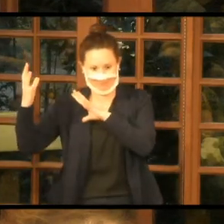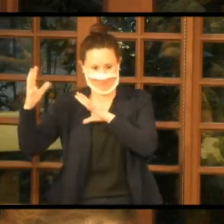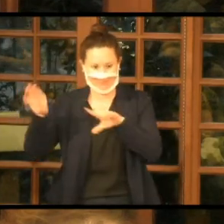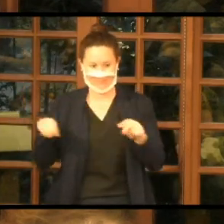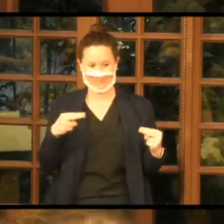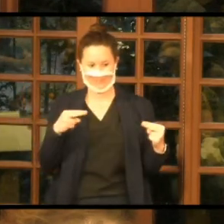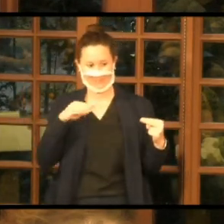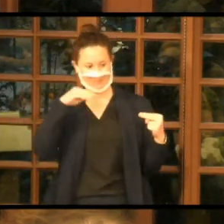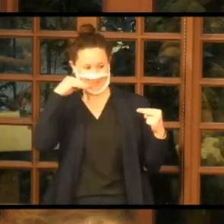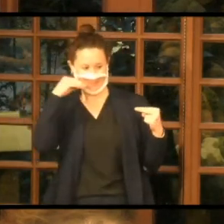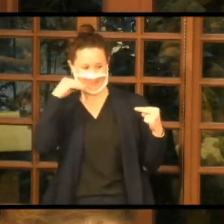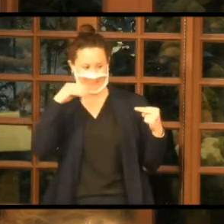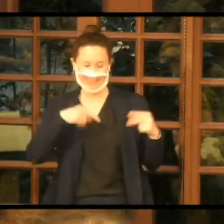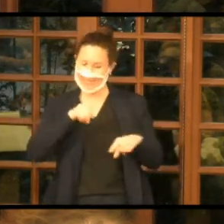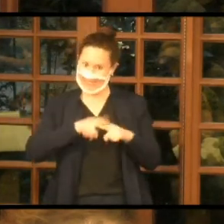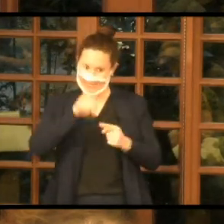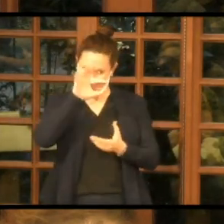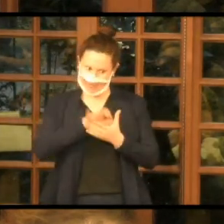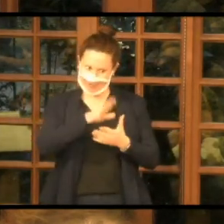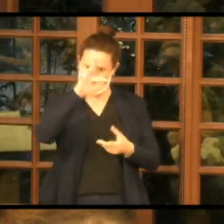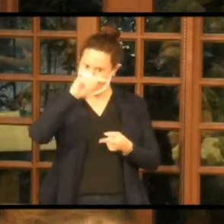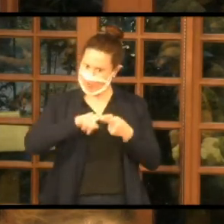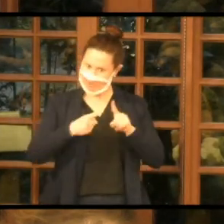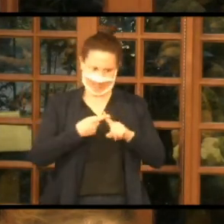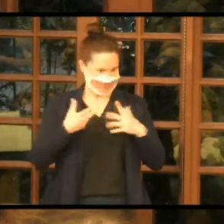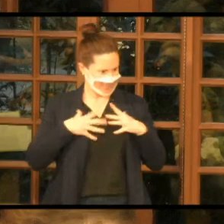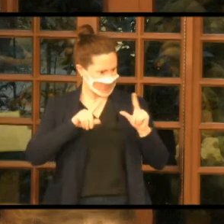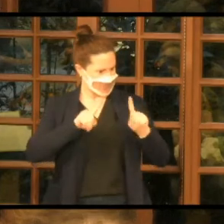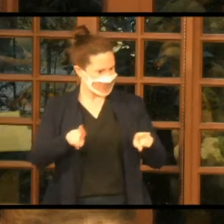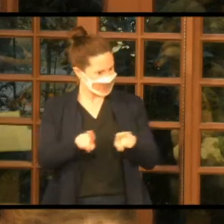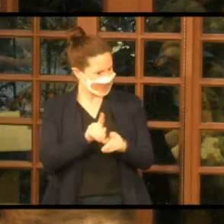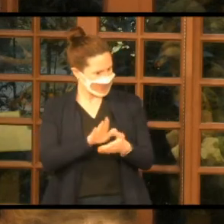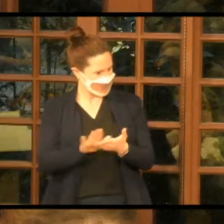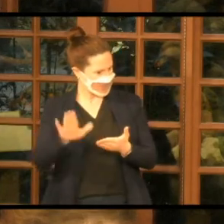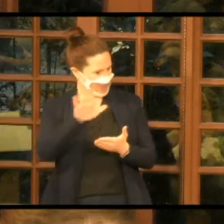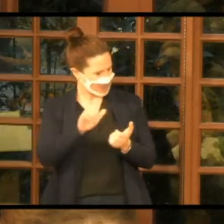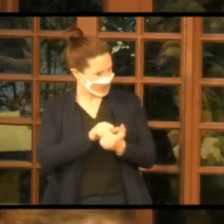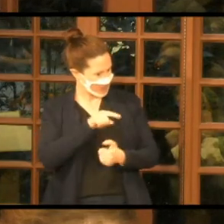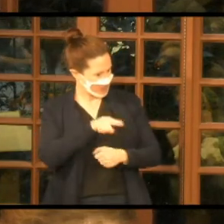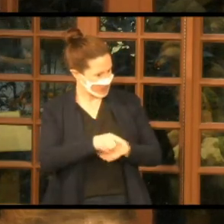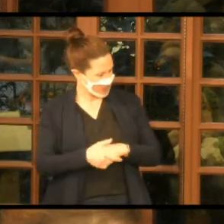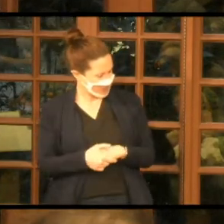smiled. "I can't believe your boyfriend didn't want to go to the same college to keep an eye on you."